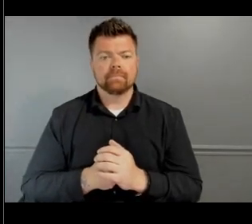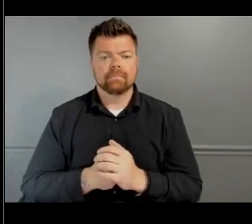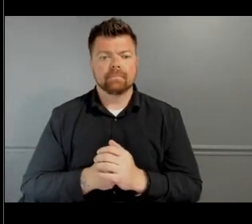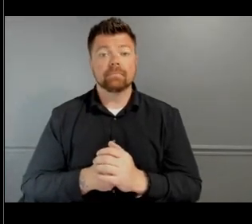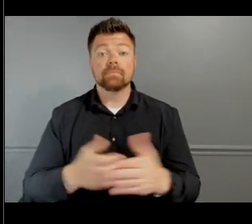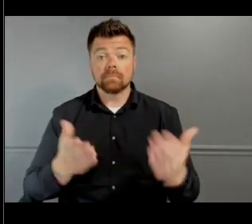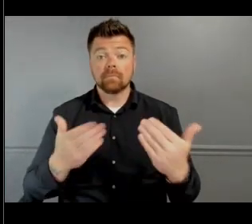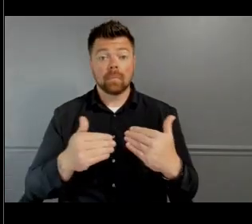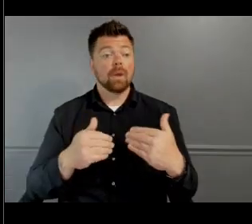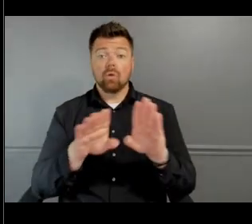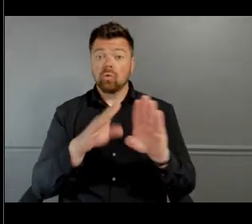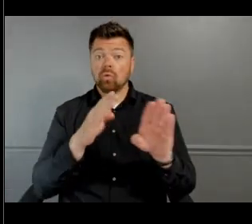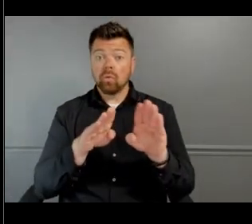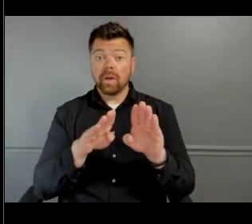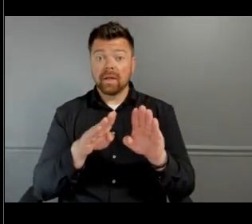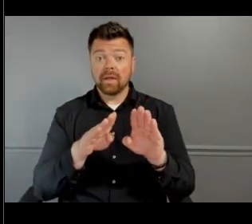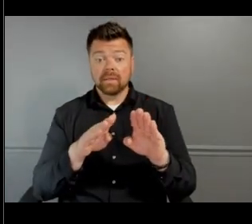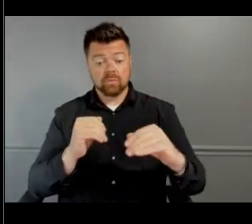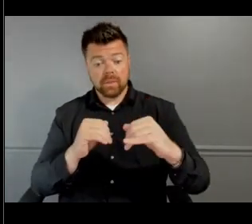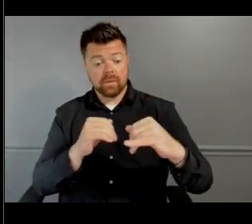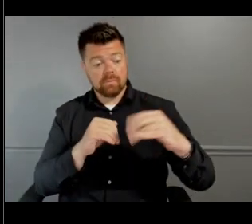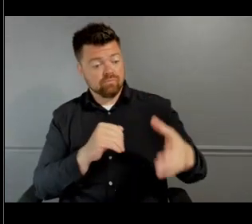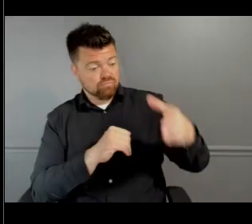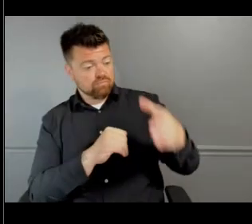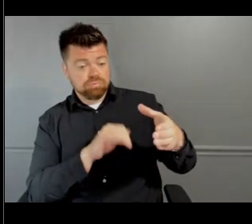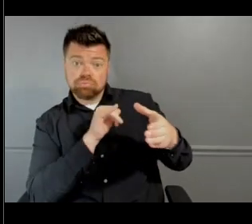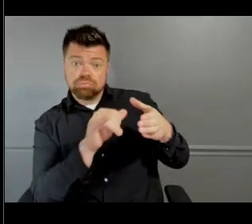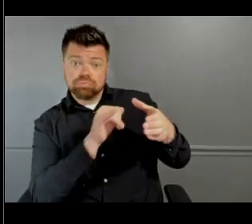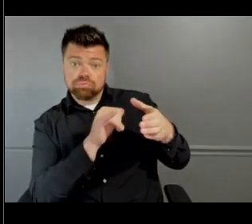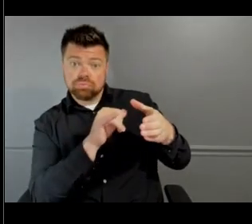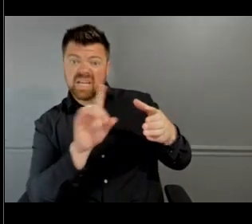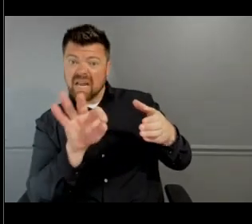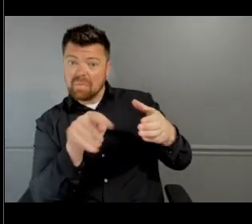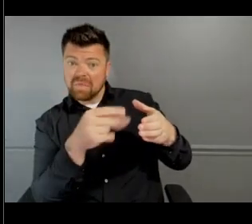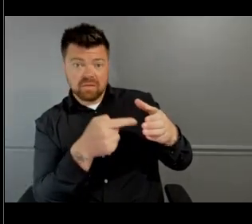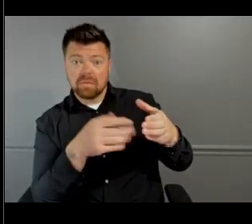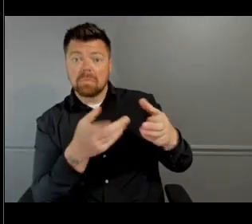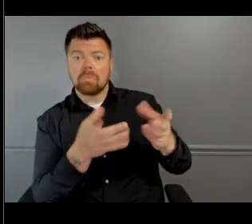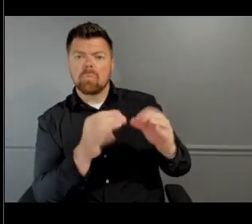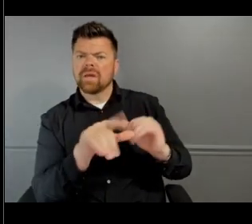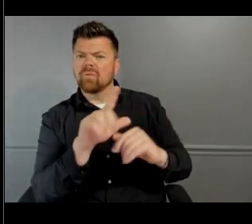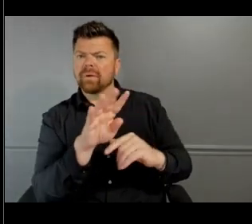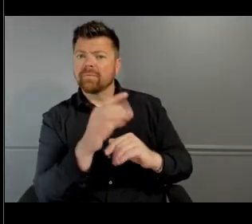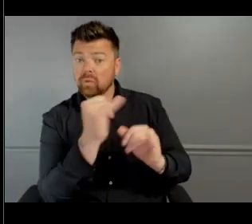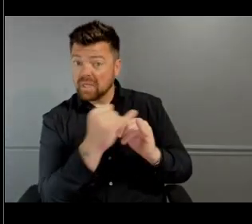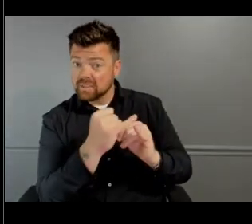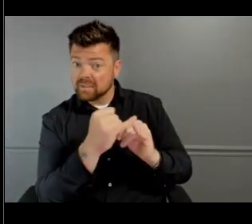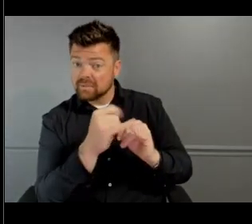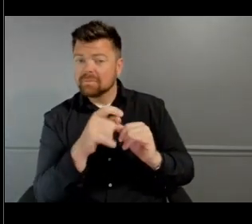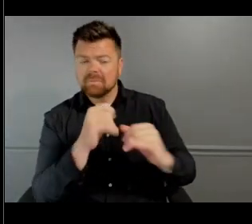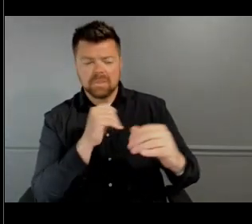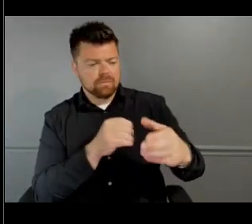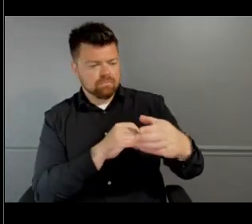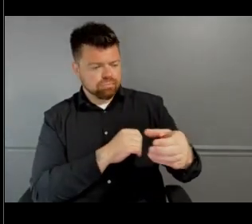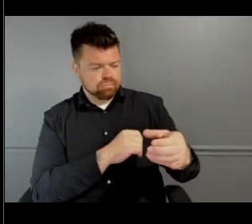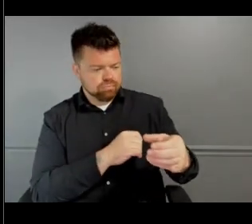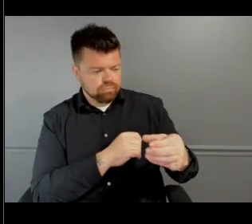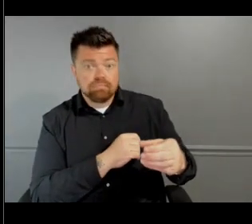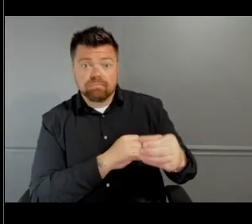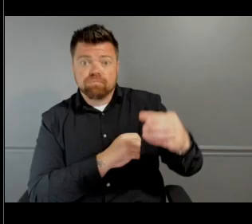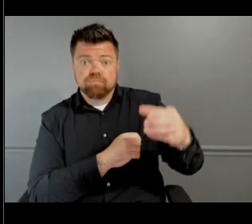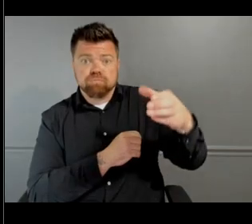Doorways with a depth greater than 24 inches must be widened to